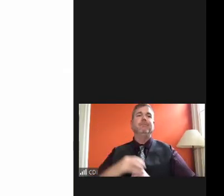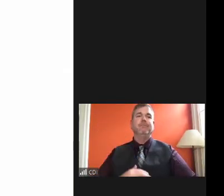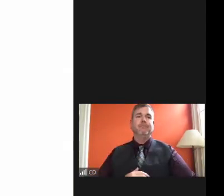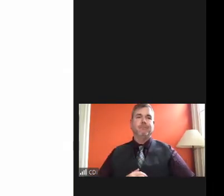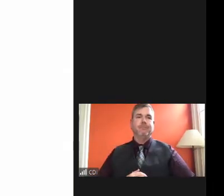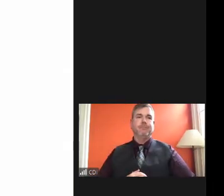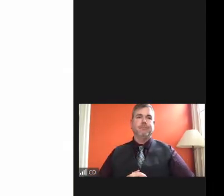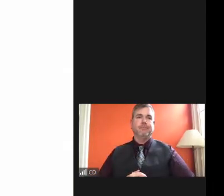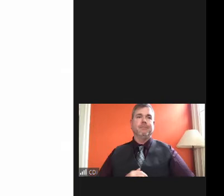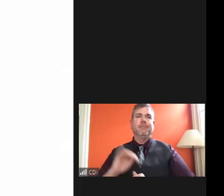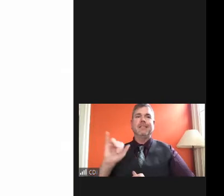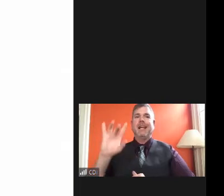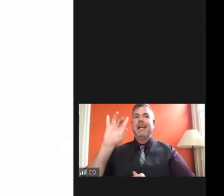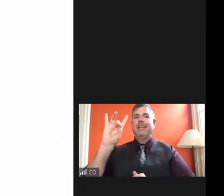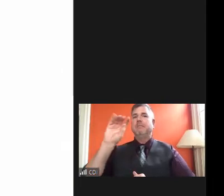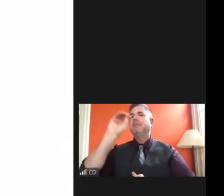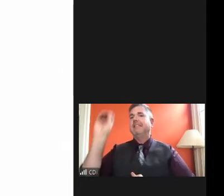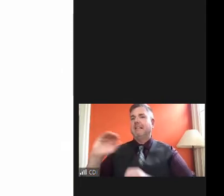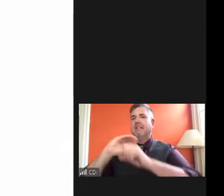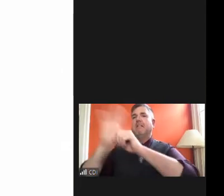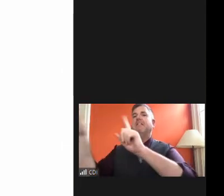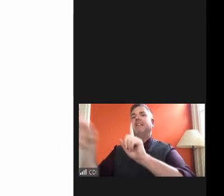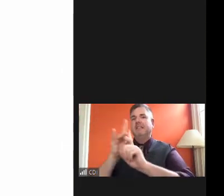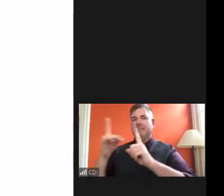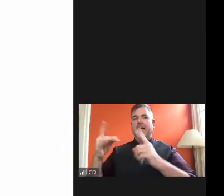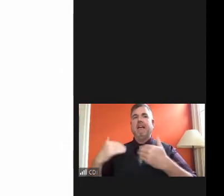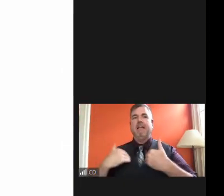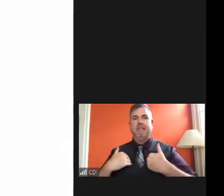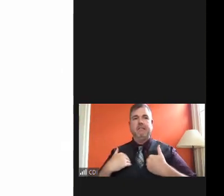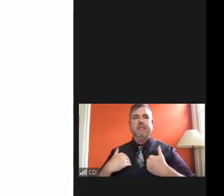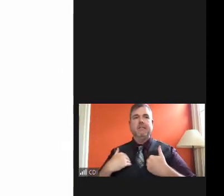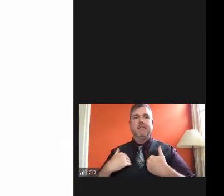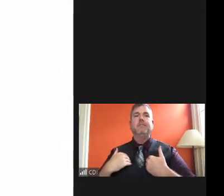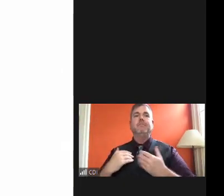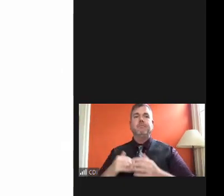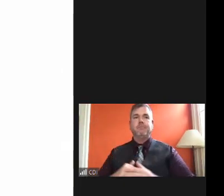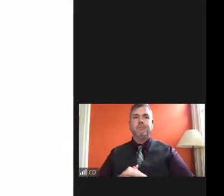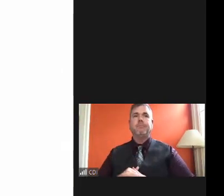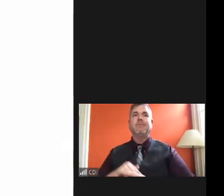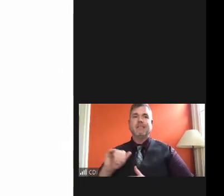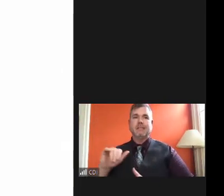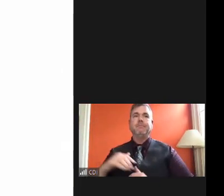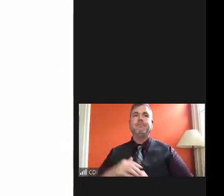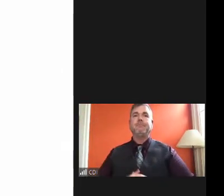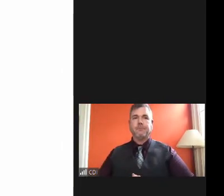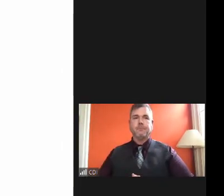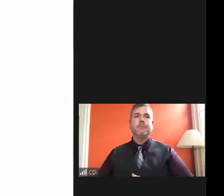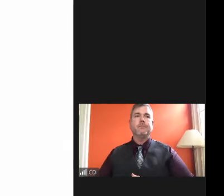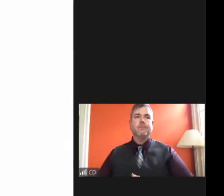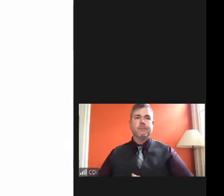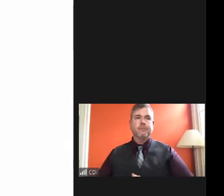So this is one of the other news that just 2 days ago, the state announced that they're